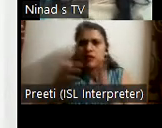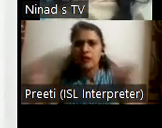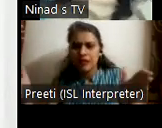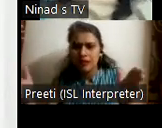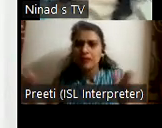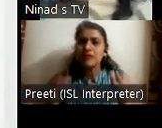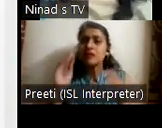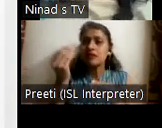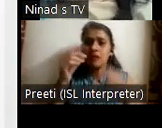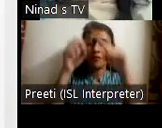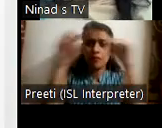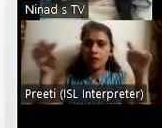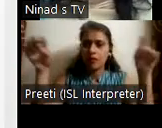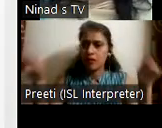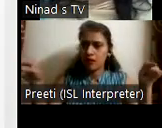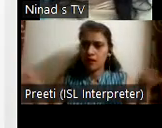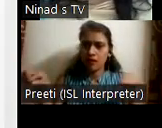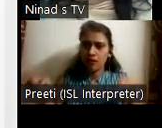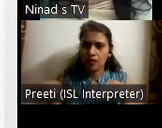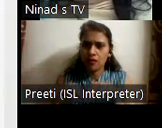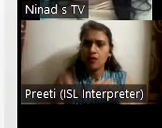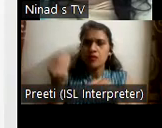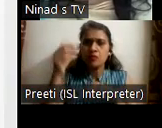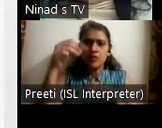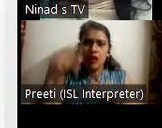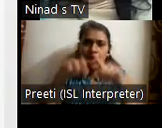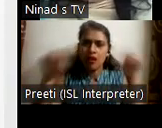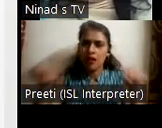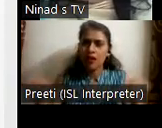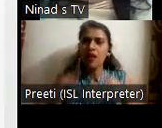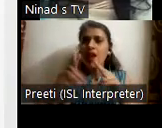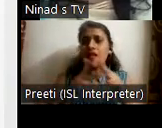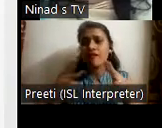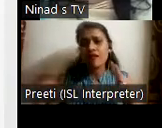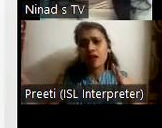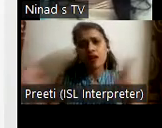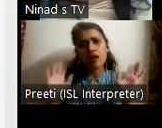hexagon, few bricks are pentagon, and few bricks are